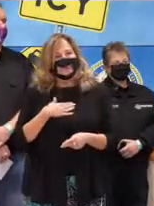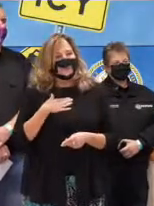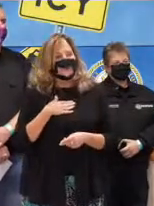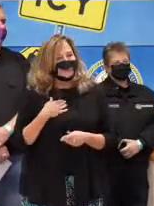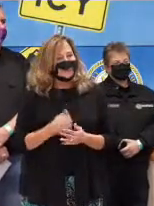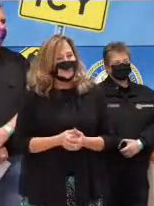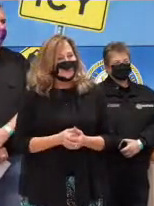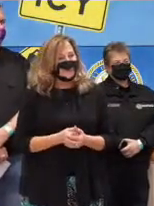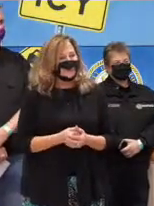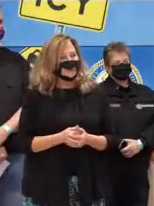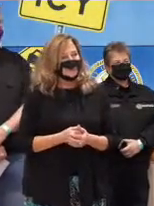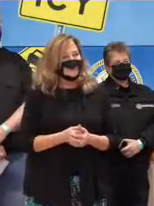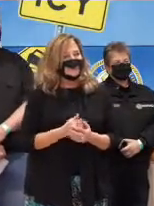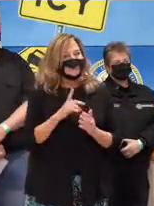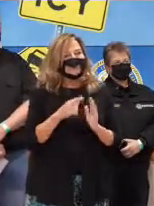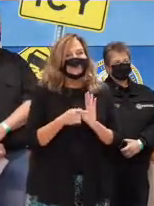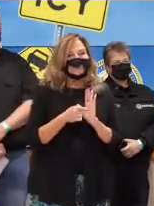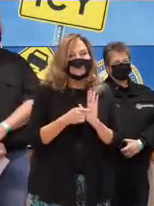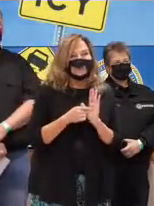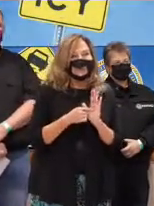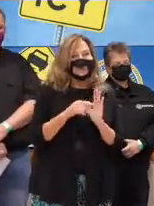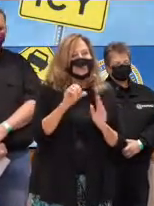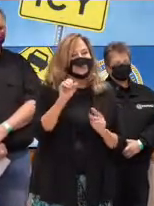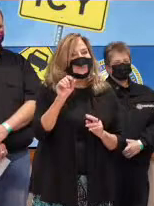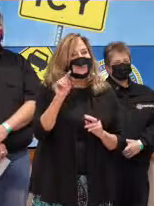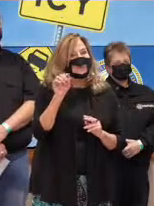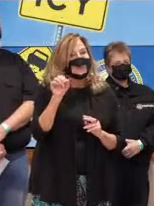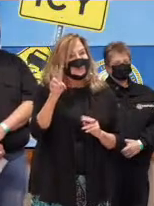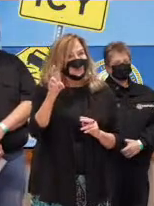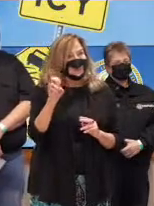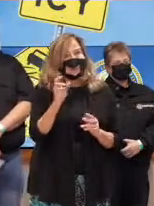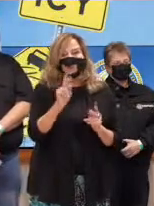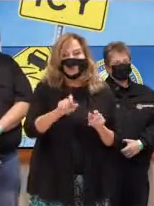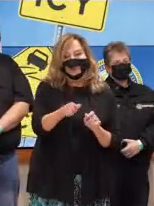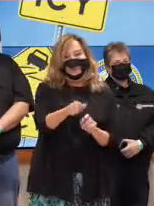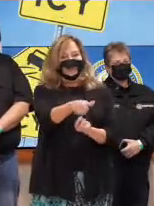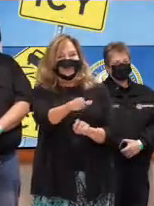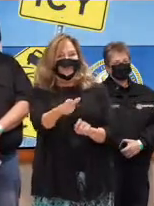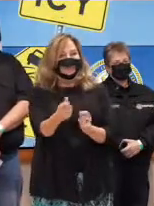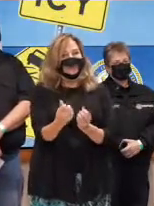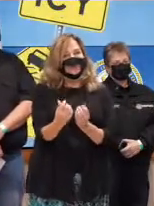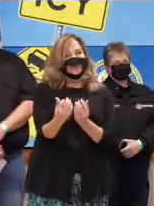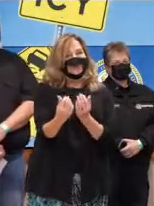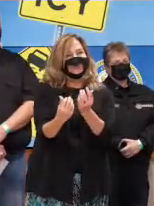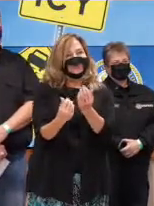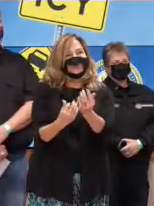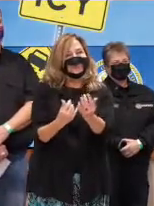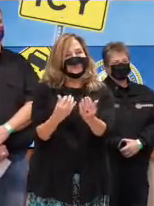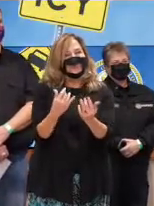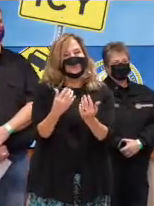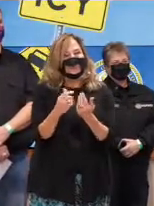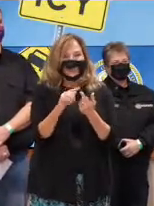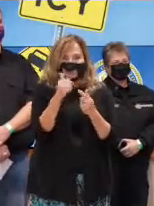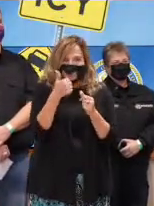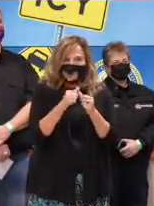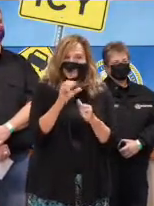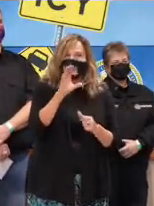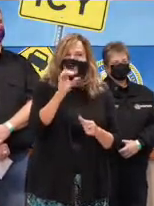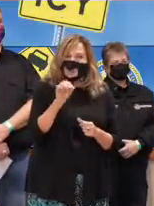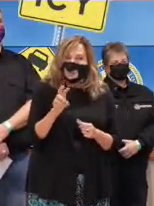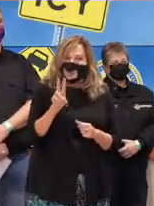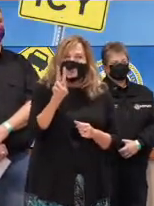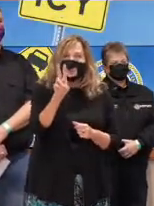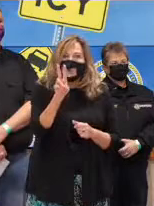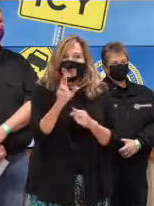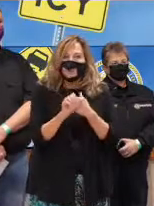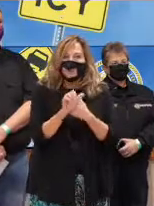for example, with trying to use your stove as a way of warming yourself up. Carbon monoxide and things of that nature. Be very